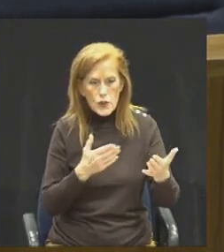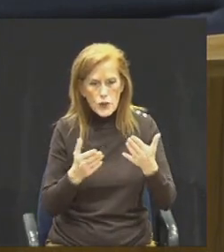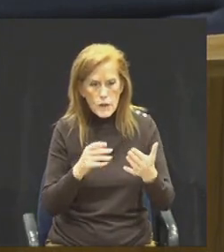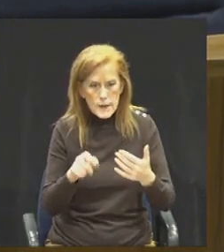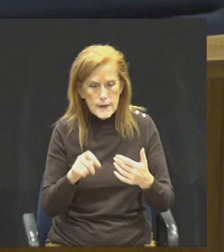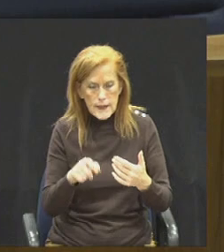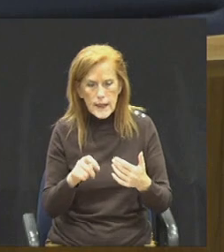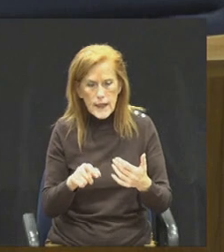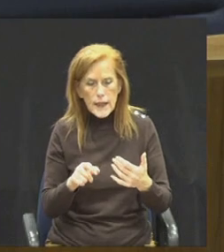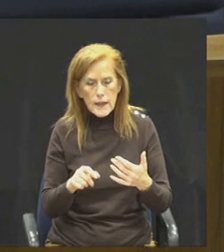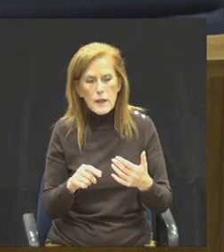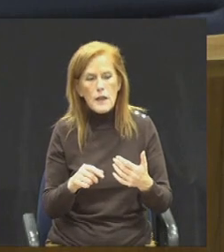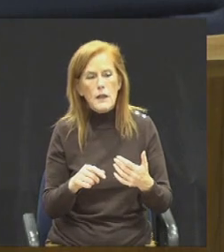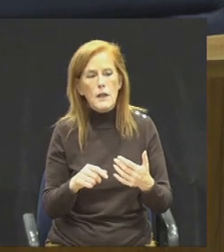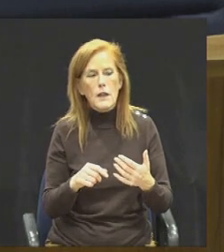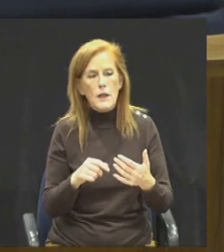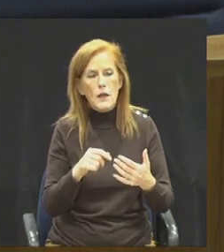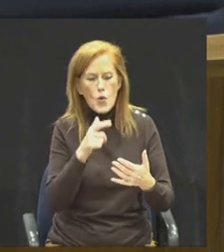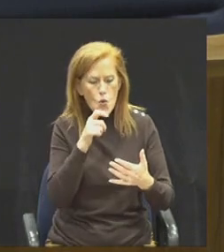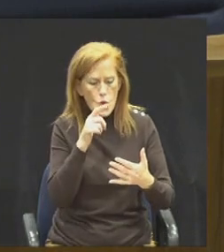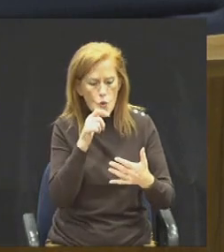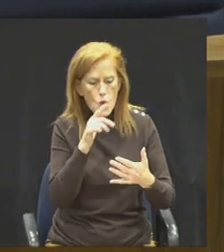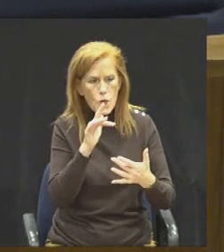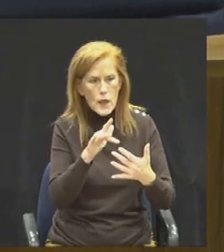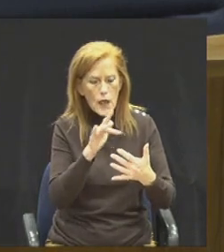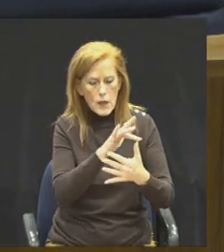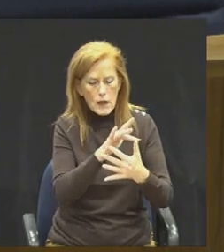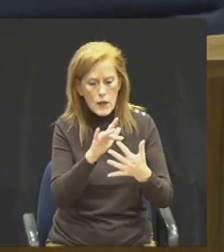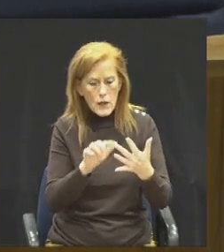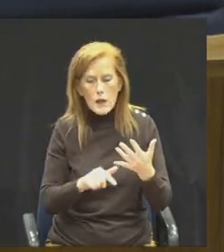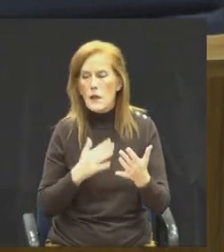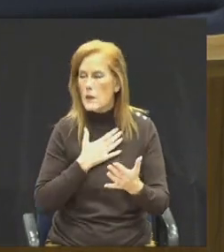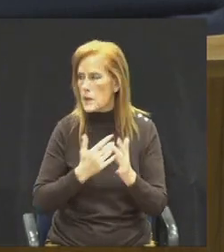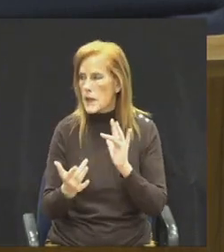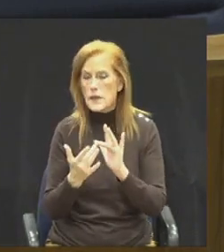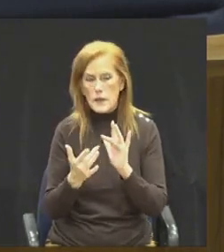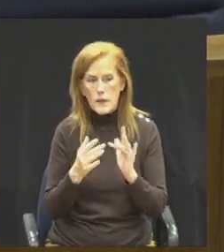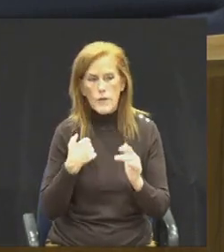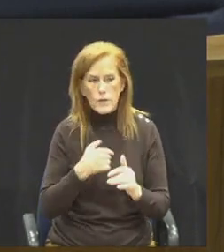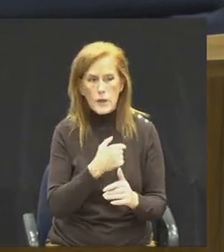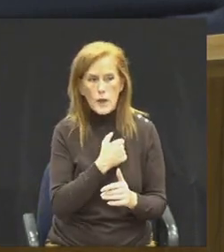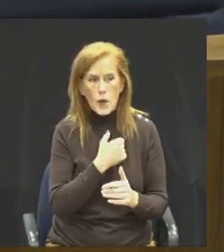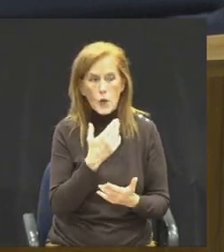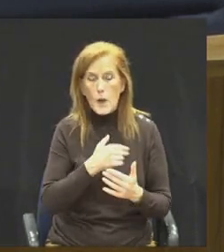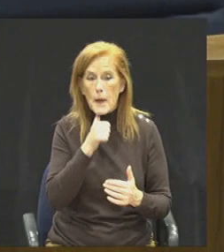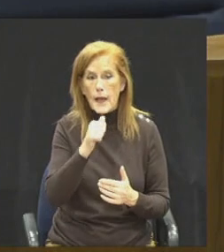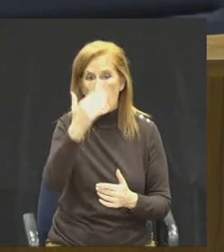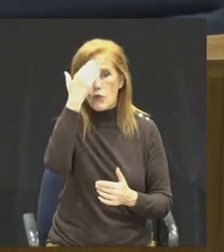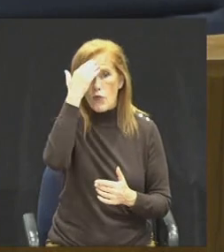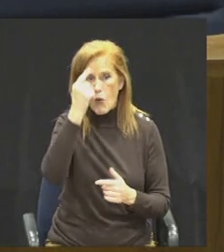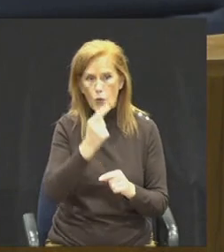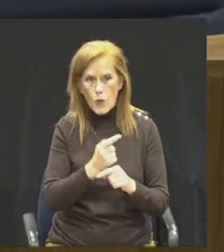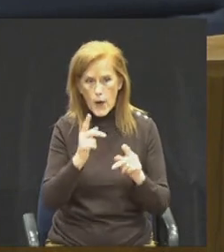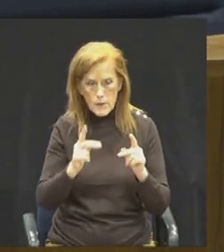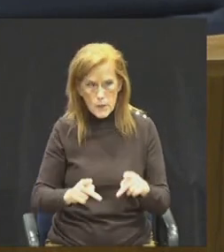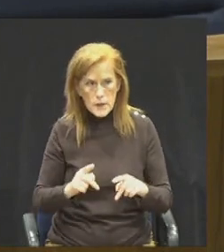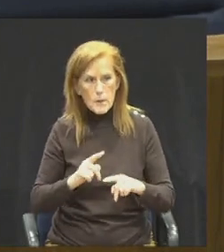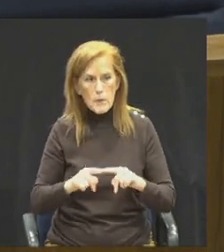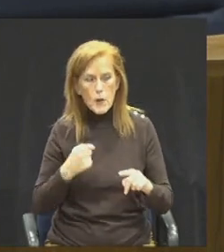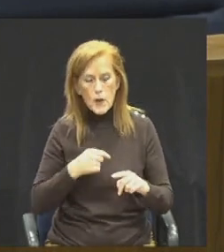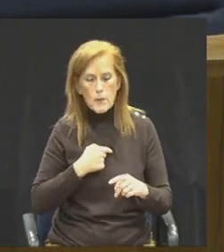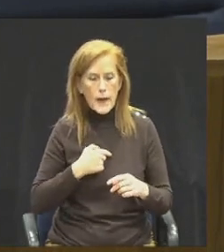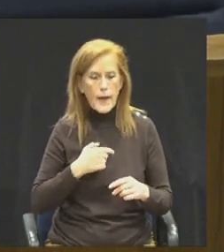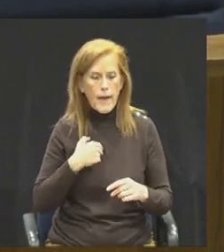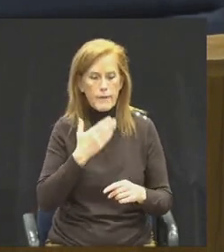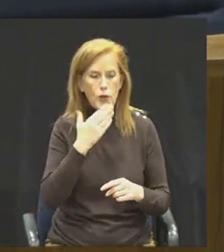service line, mm-hmm. Feel free to reach out to us, and we may not know the right person, but, you know, we may have